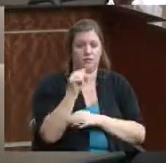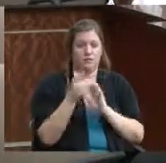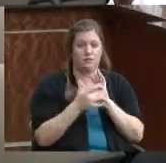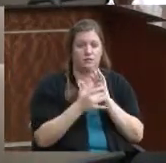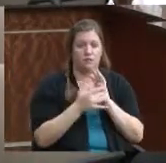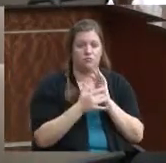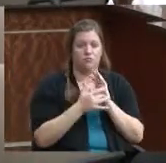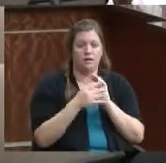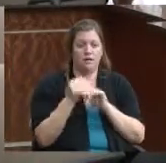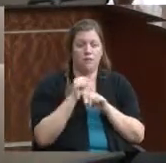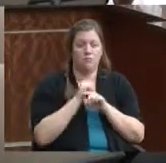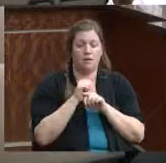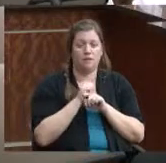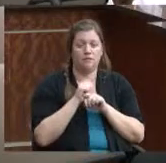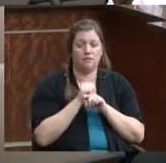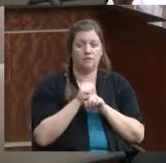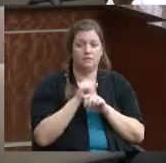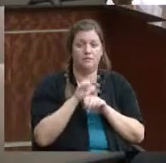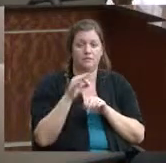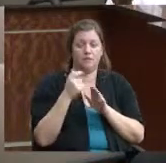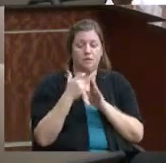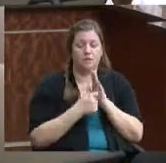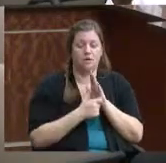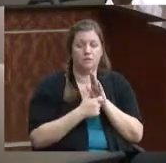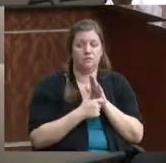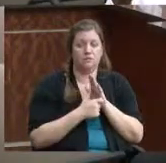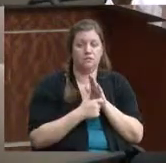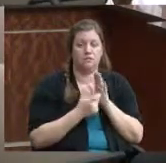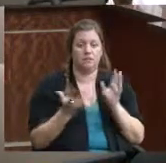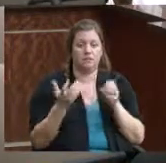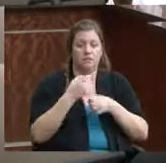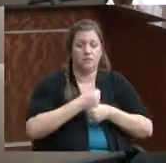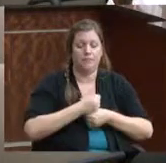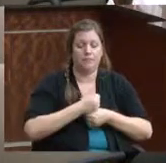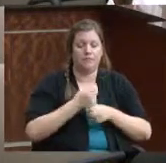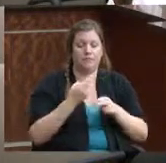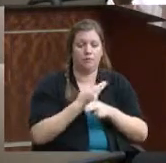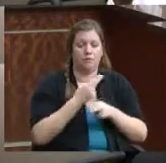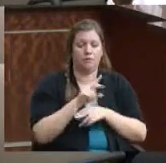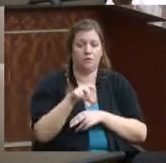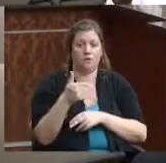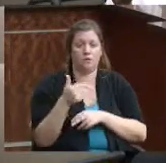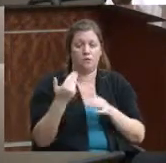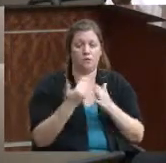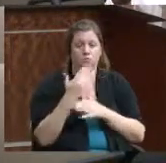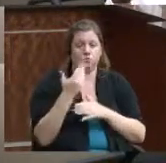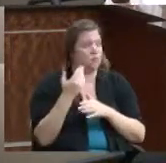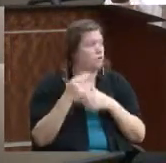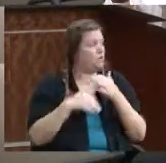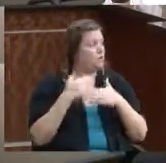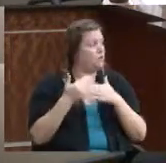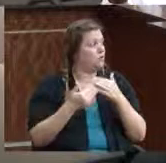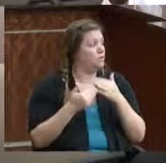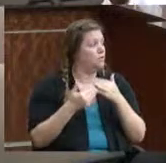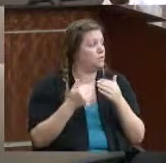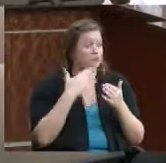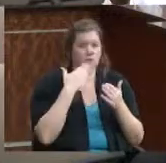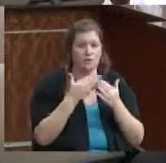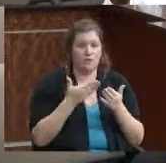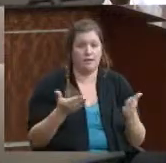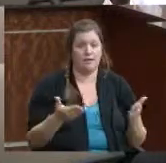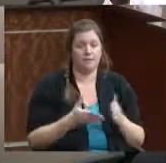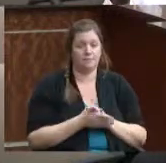technology and practices to offset current power generation and consumption through the use of alternative renewable energy, which I think everyone's in agreement is a good